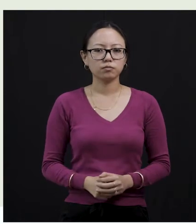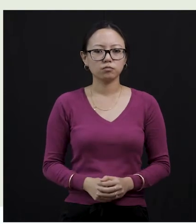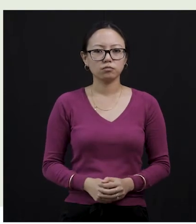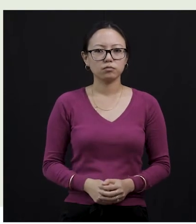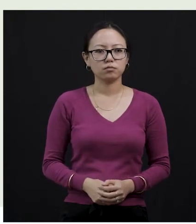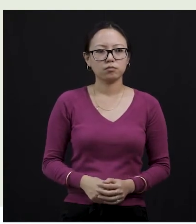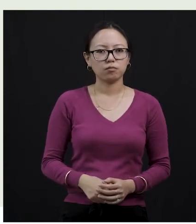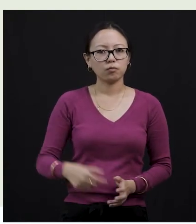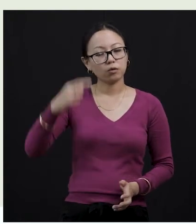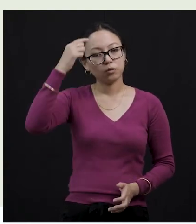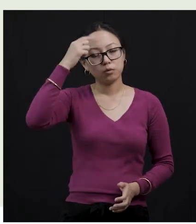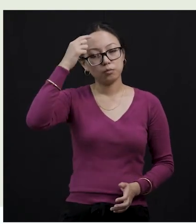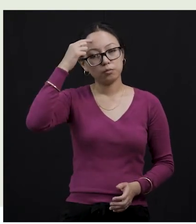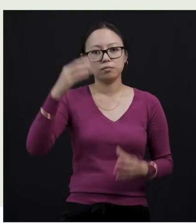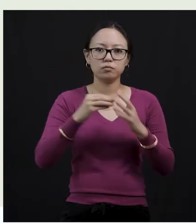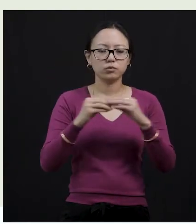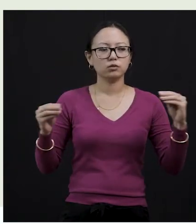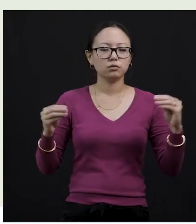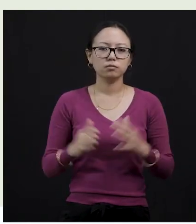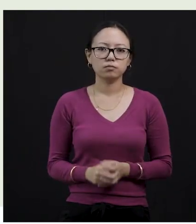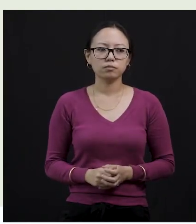again another problem. That is